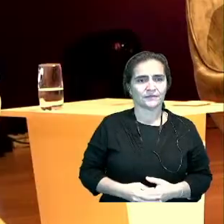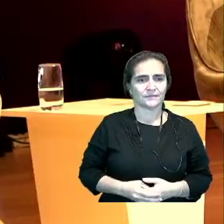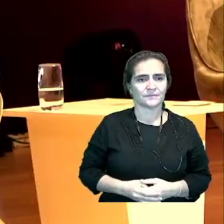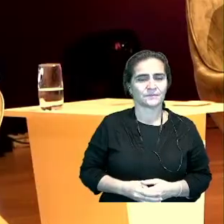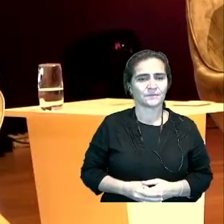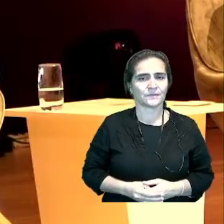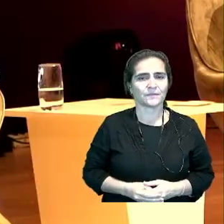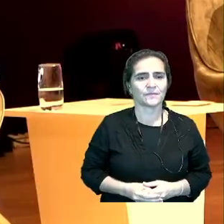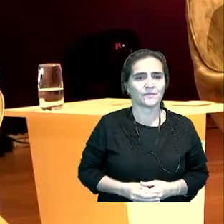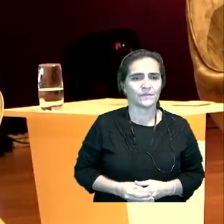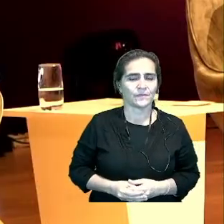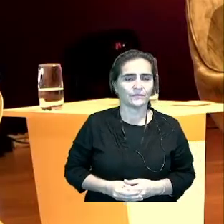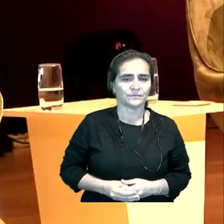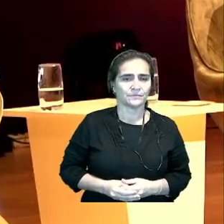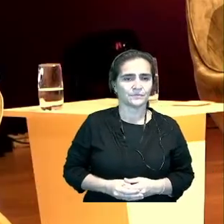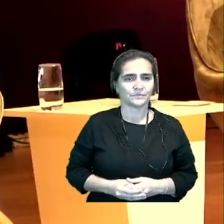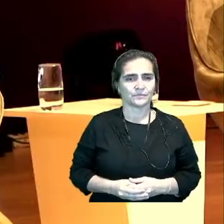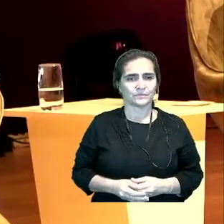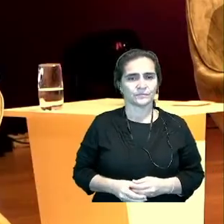much.